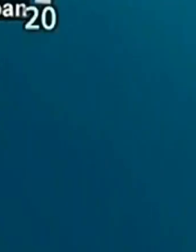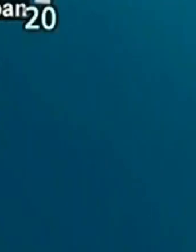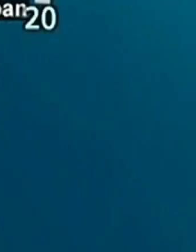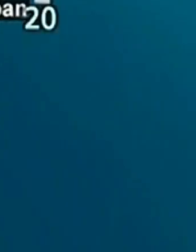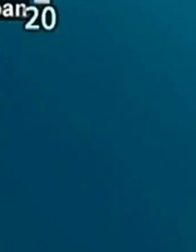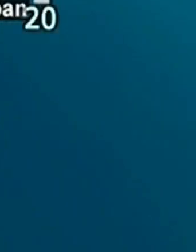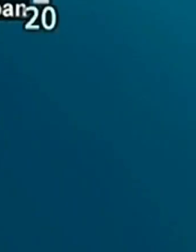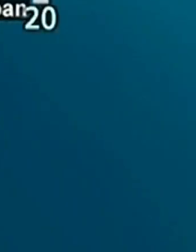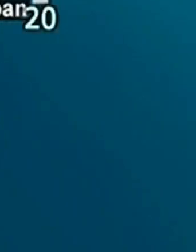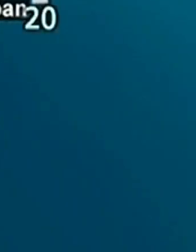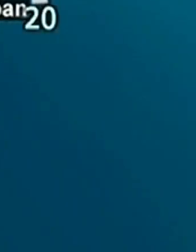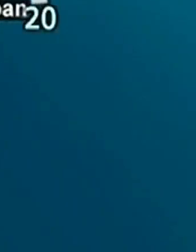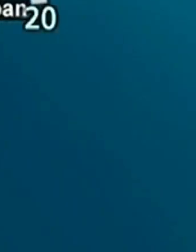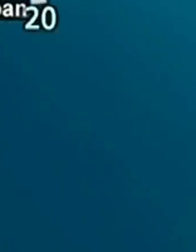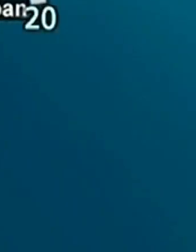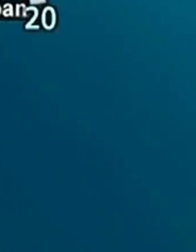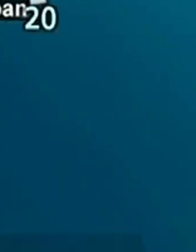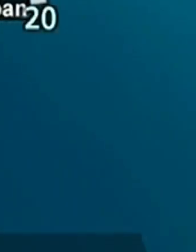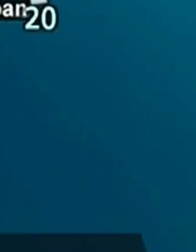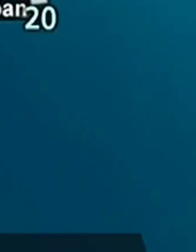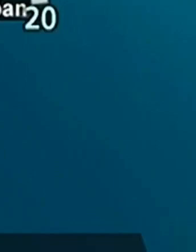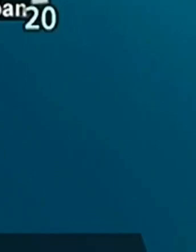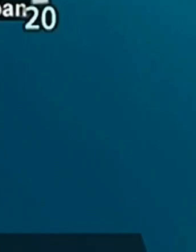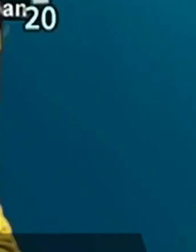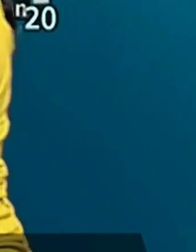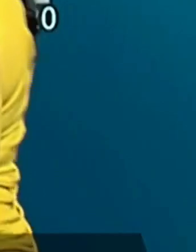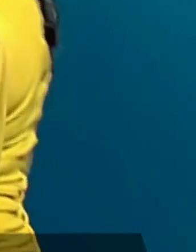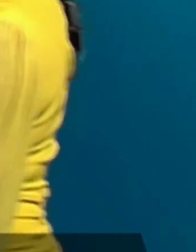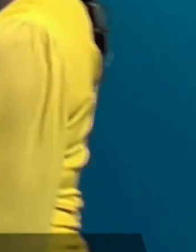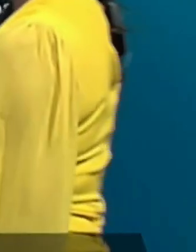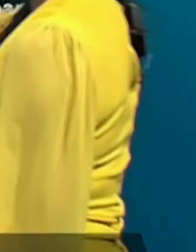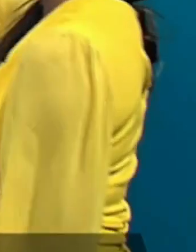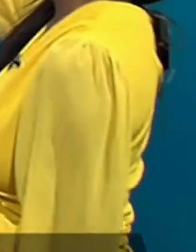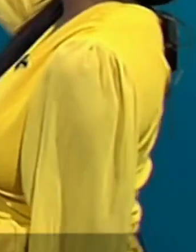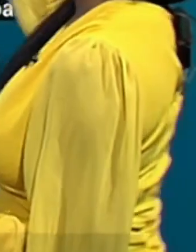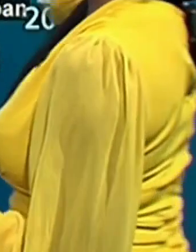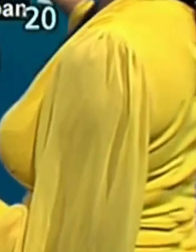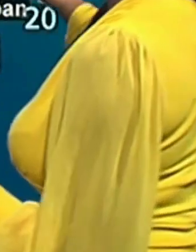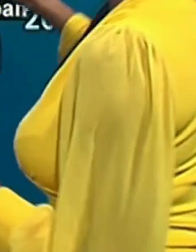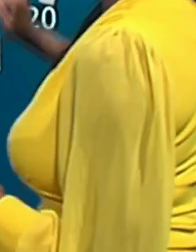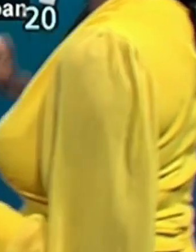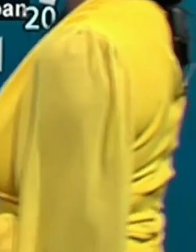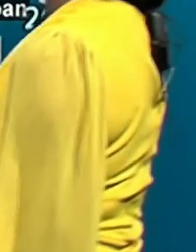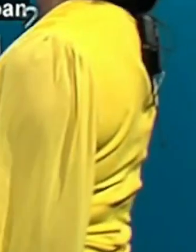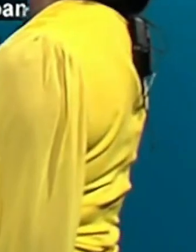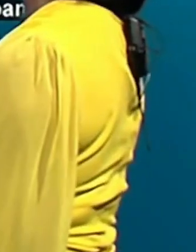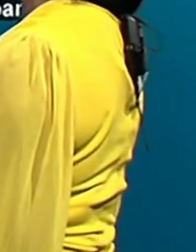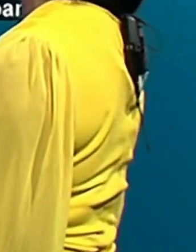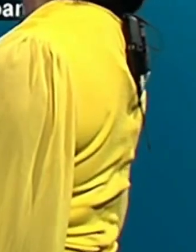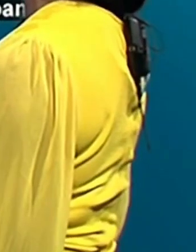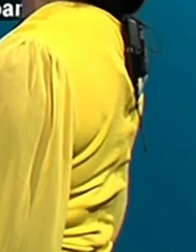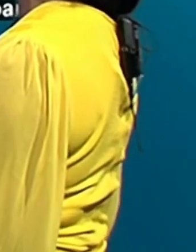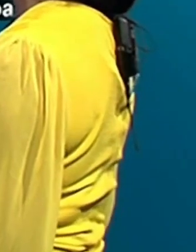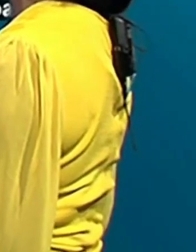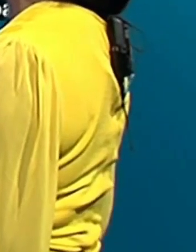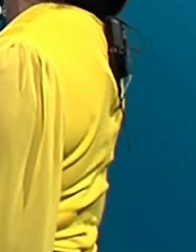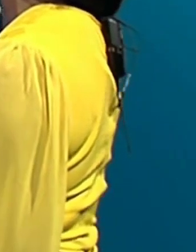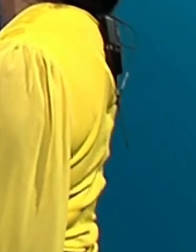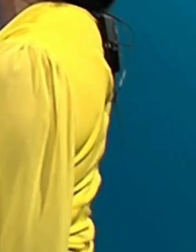ke leboga Ditaba ke le dumedise babogedi ko gae a re lebelele maemo a bosa bosigo jo fa re lebelela botlhaba jwa naga bo tlana le masarasarana a pula diperesente